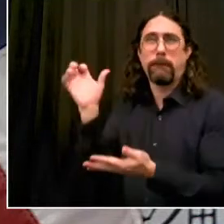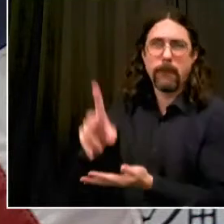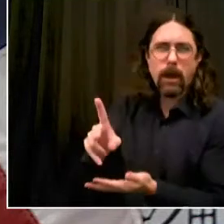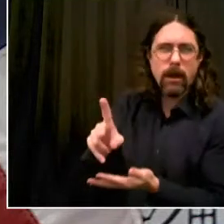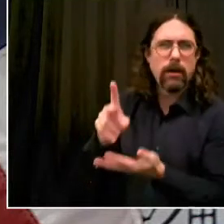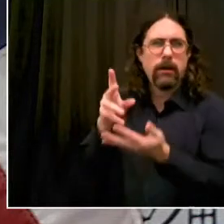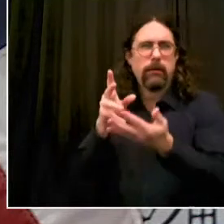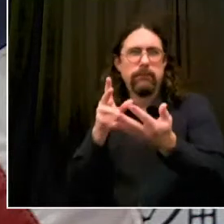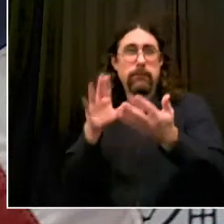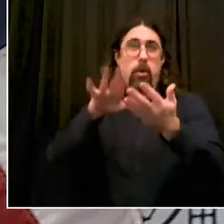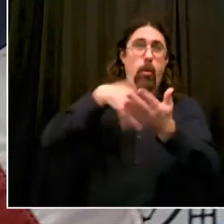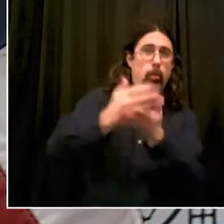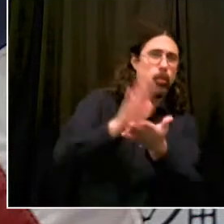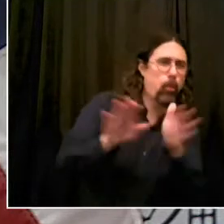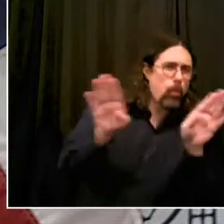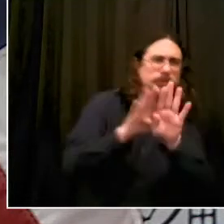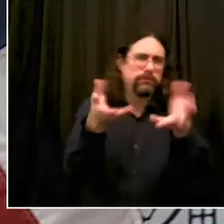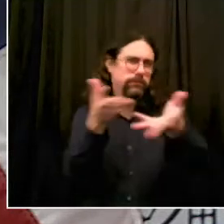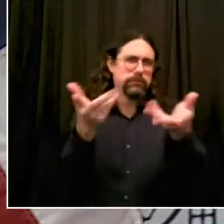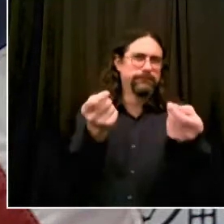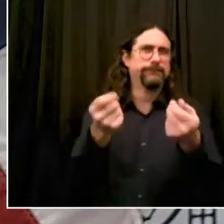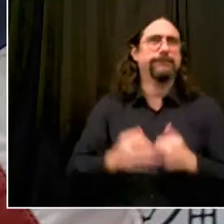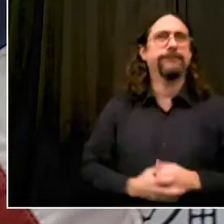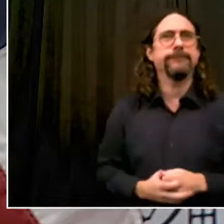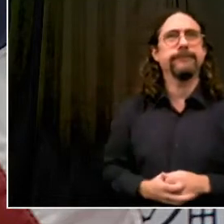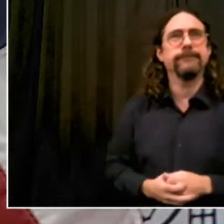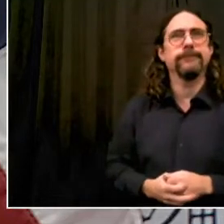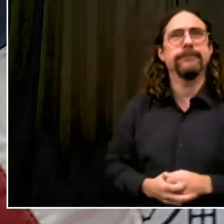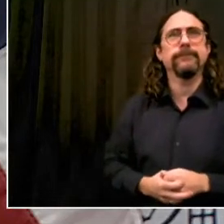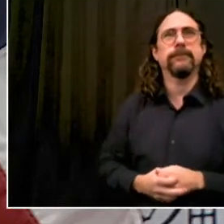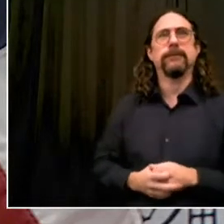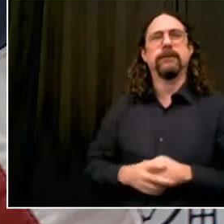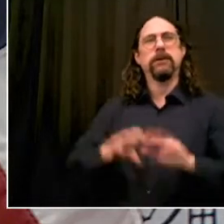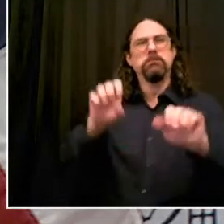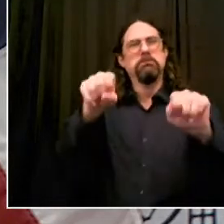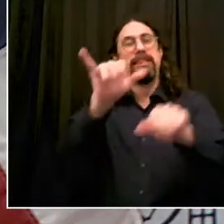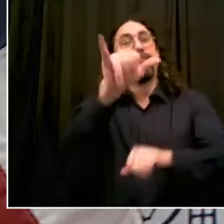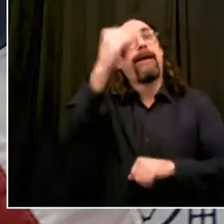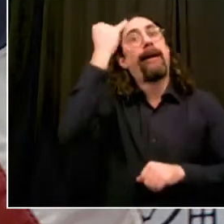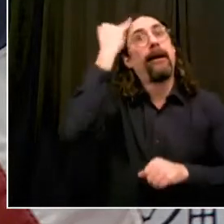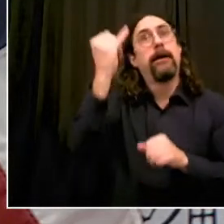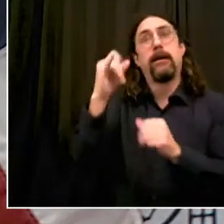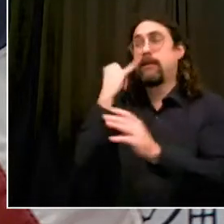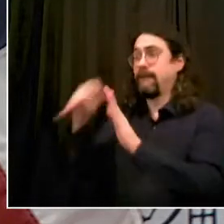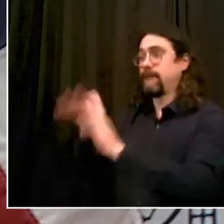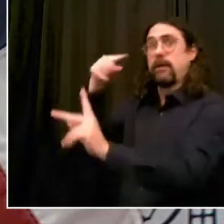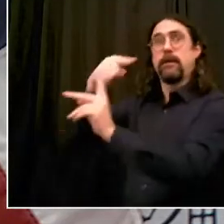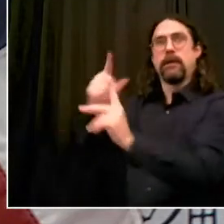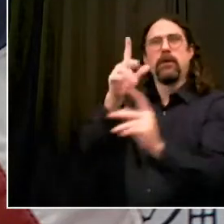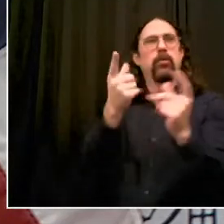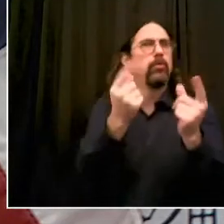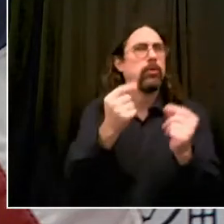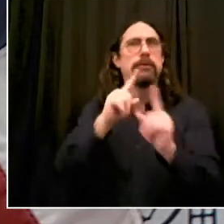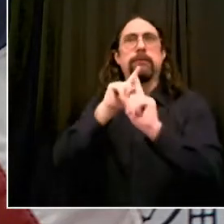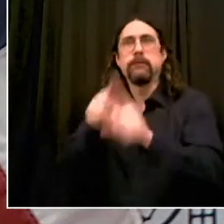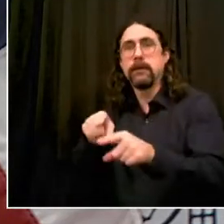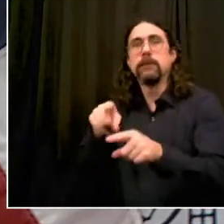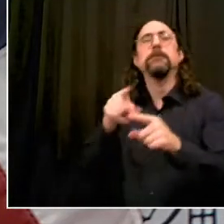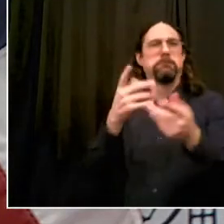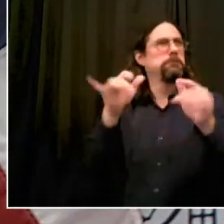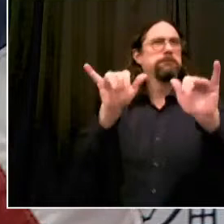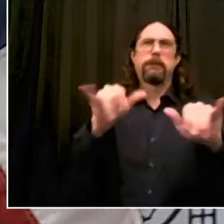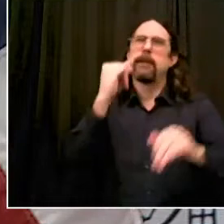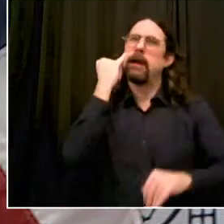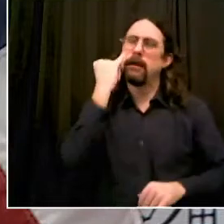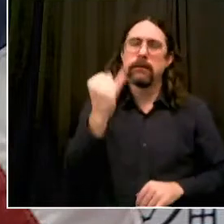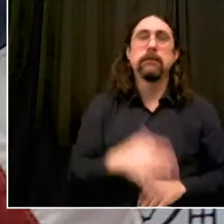the larger ramifications. And then acting accordingly on what the Situation Room and our test and trace team finds. That's